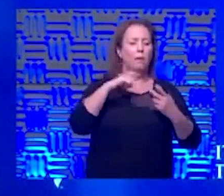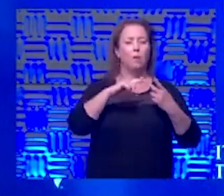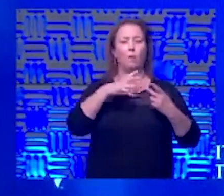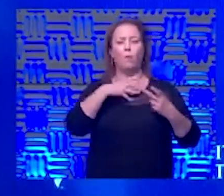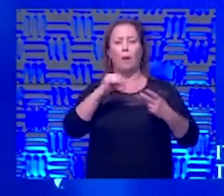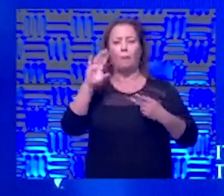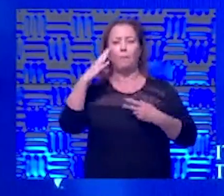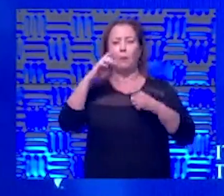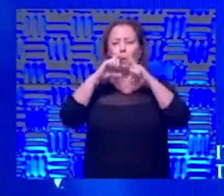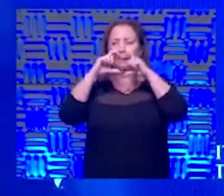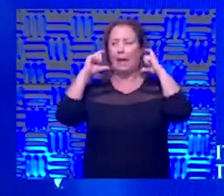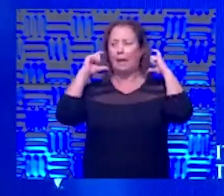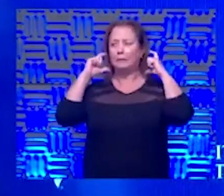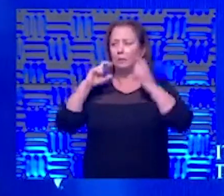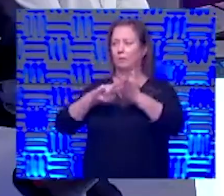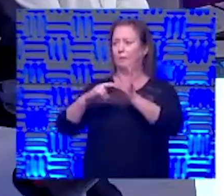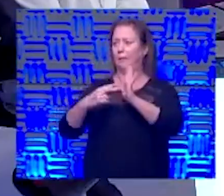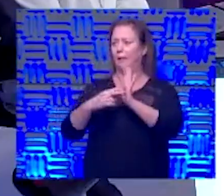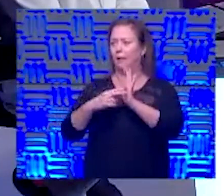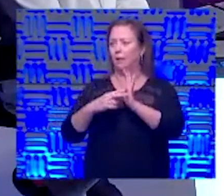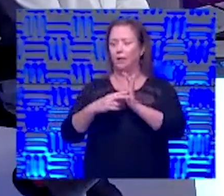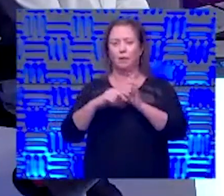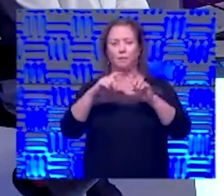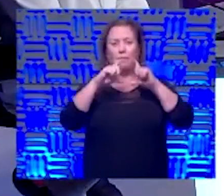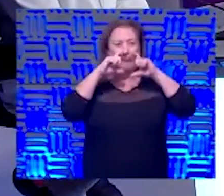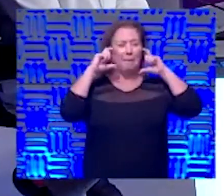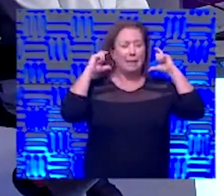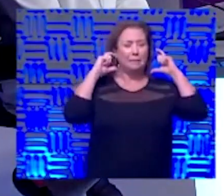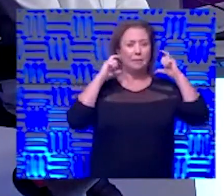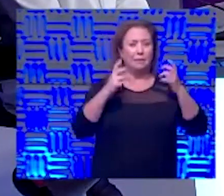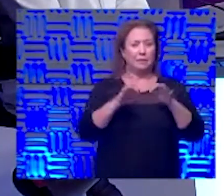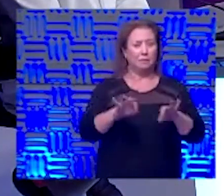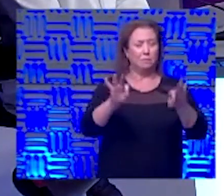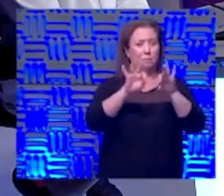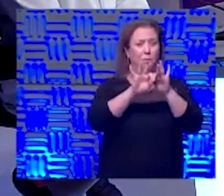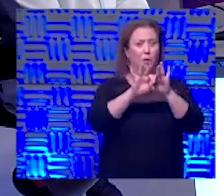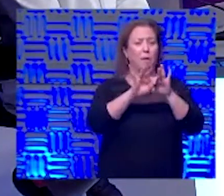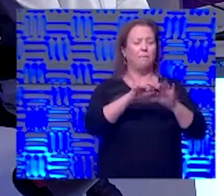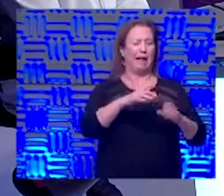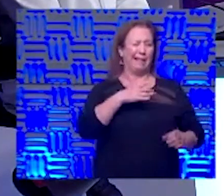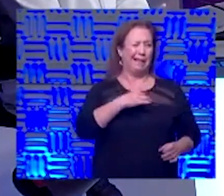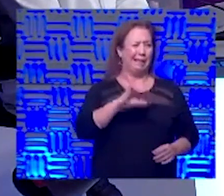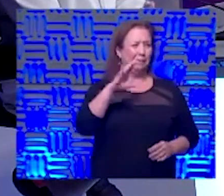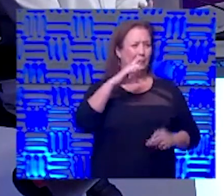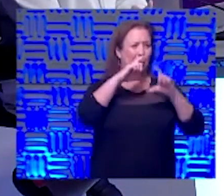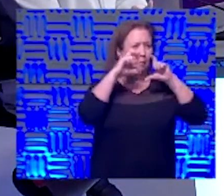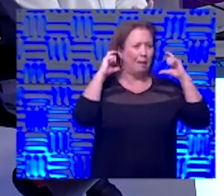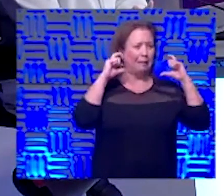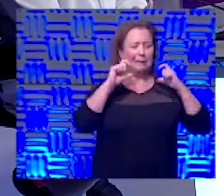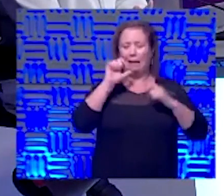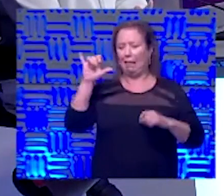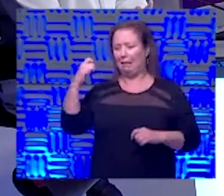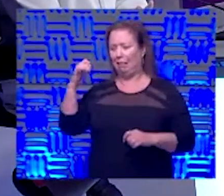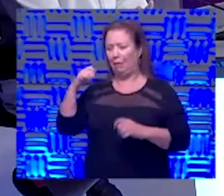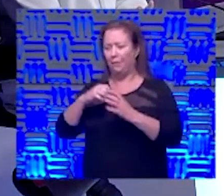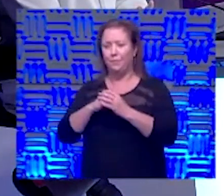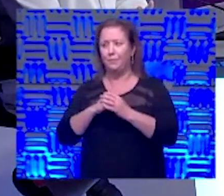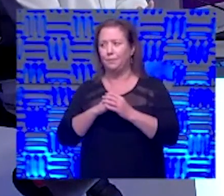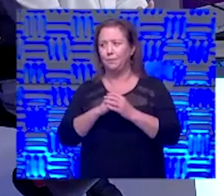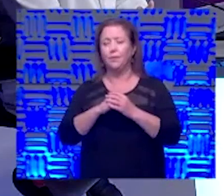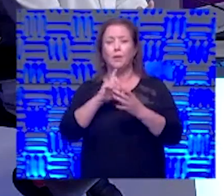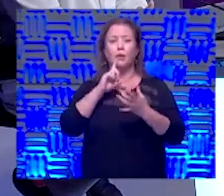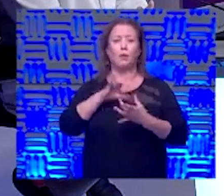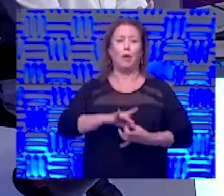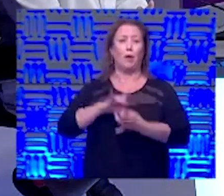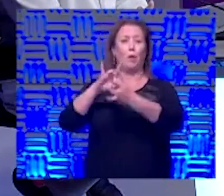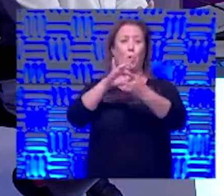colors. Listen, what does that mean? Why do I care which color my mask is? Because, frankly, I look much better in blue than yellow. Well, you want to coordinate